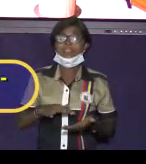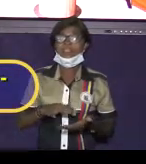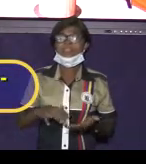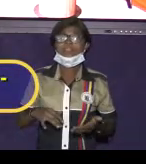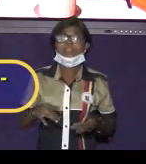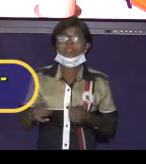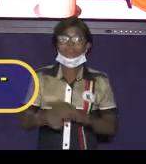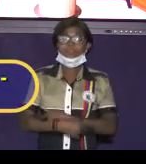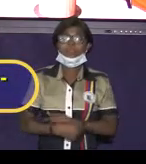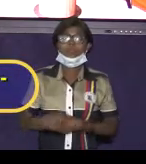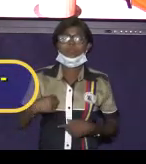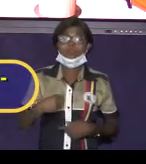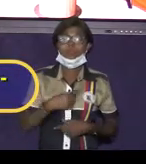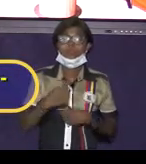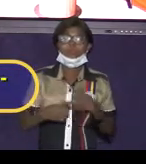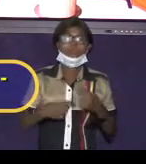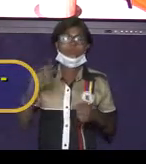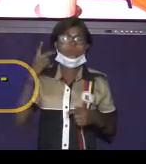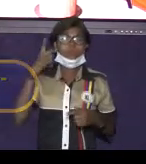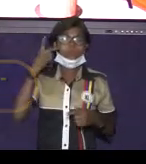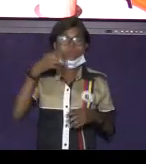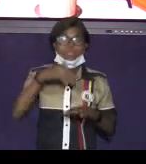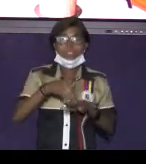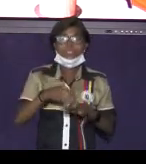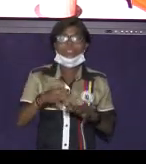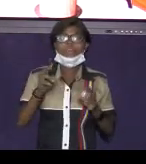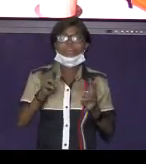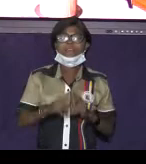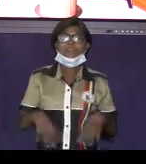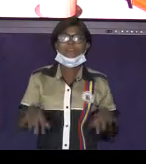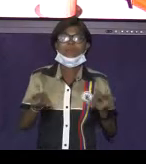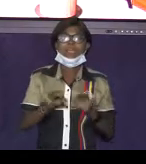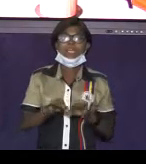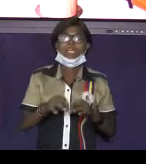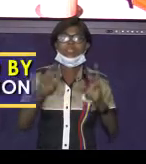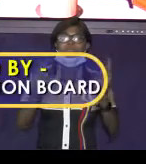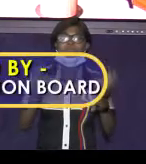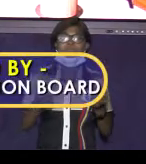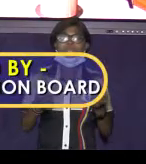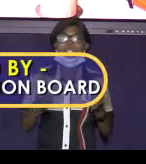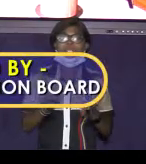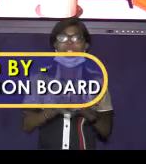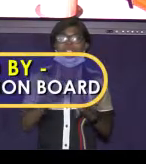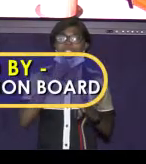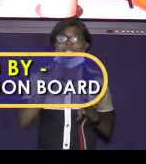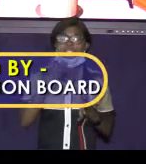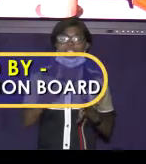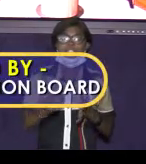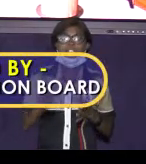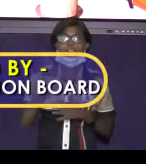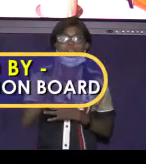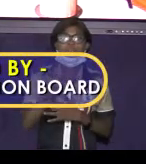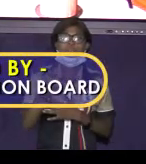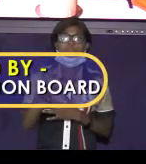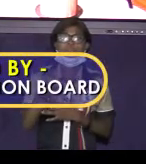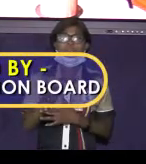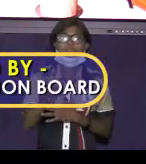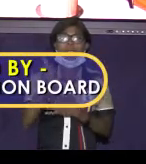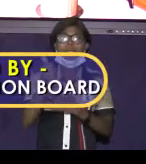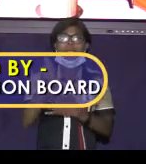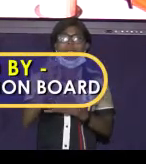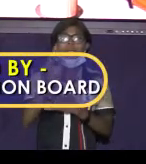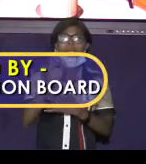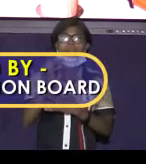considering a very important topic, and that is the use of affirmative and negative